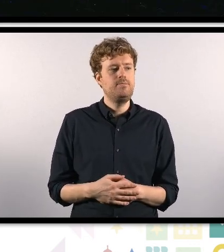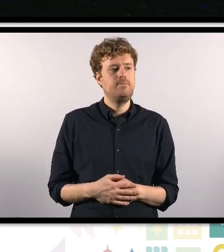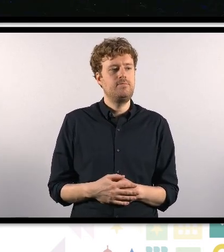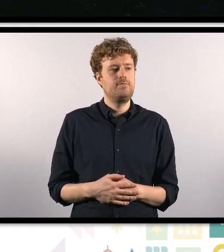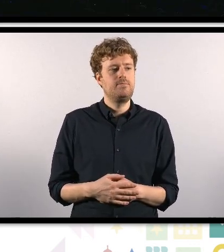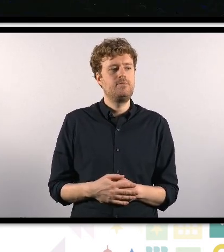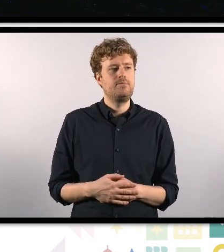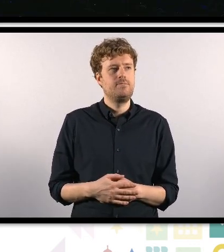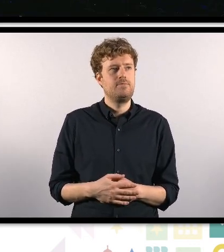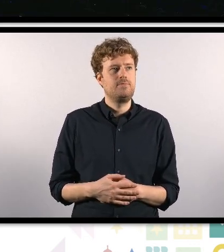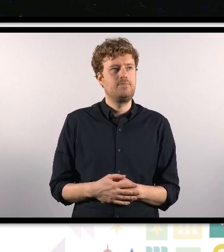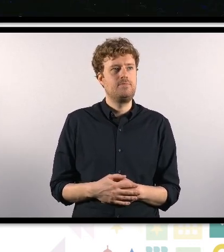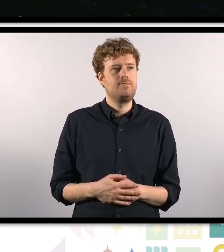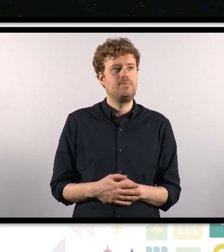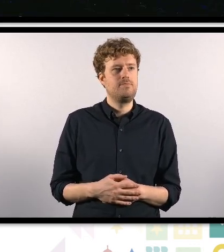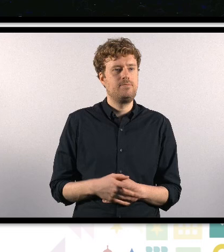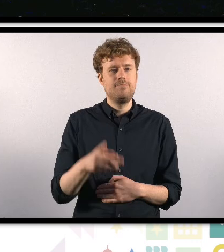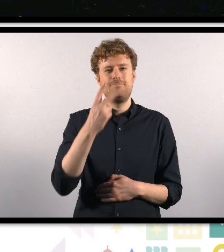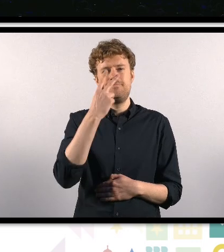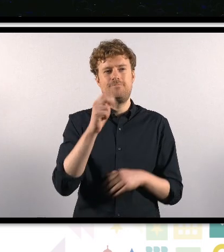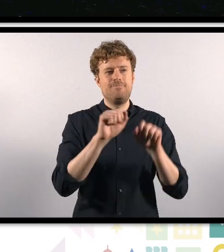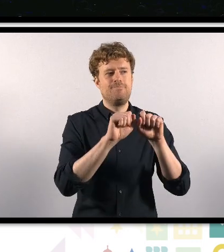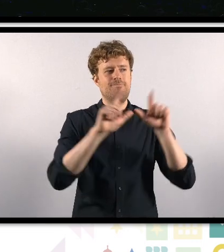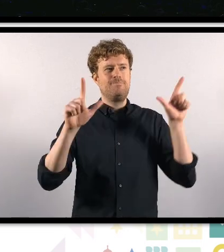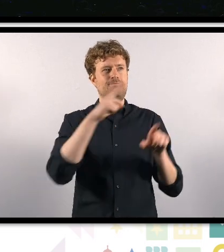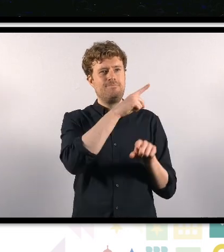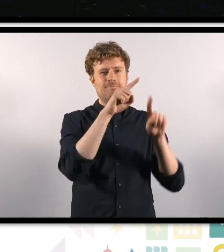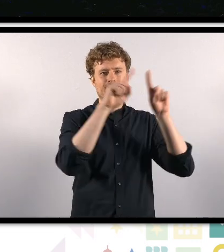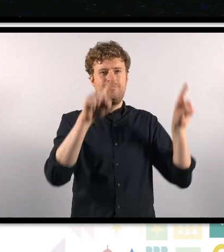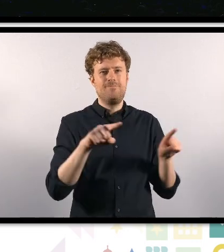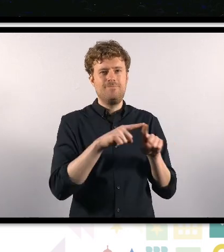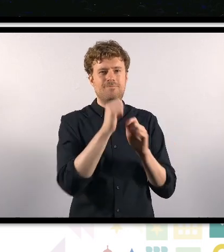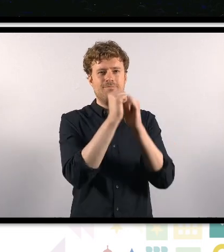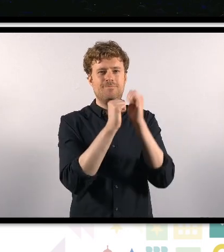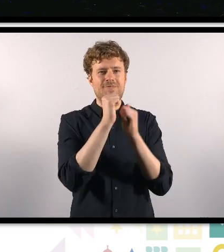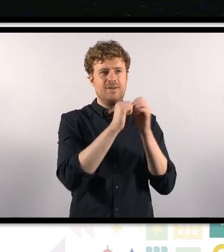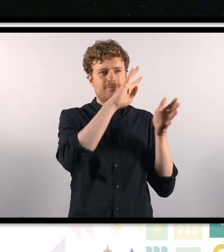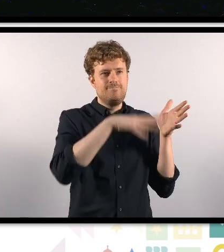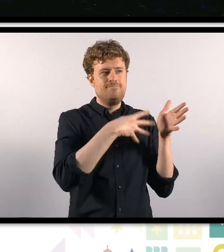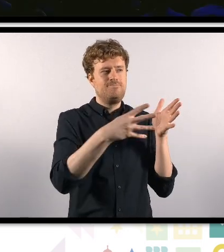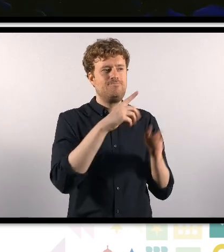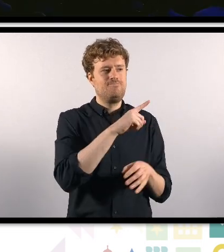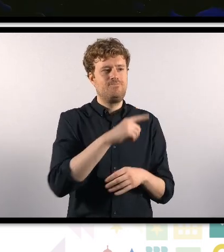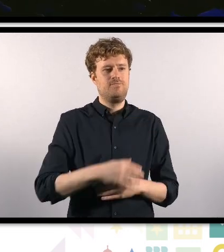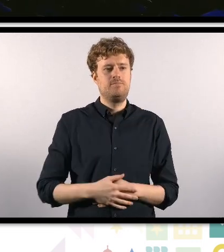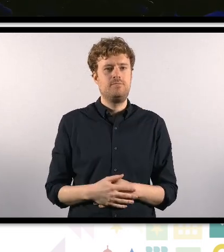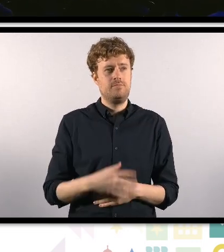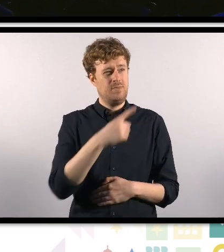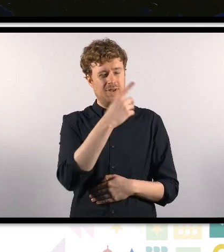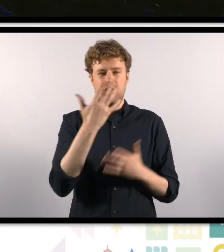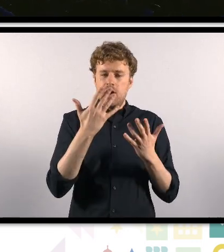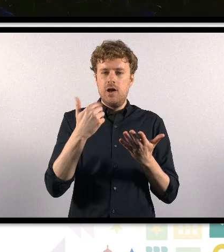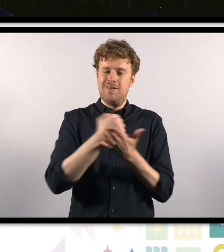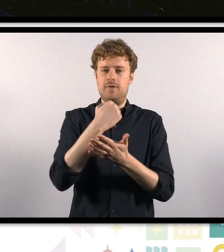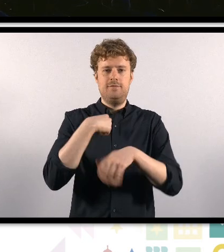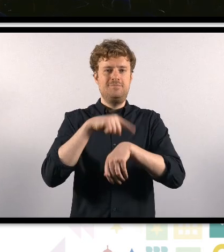If I had a longer amount of time, I would be able to go in very depth into this. I know there's some machine learning people out here that probably